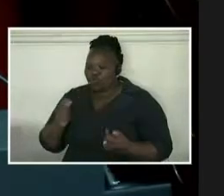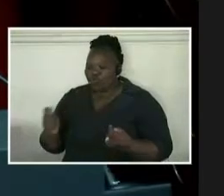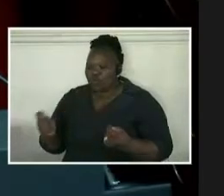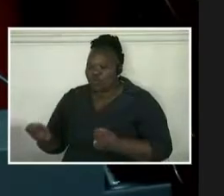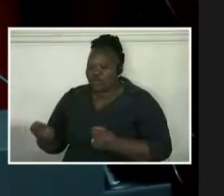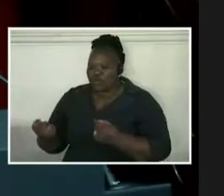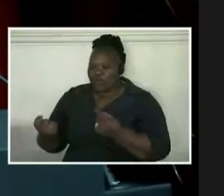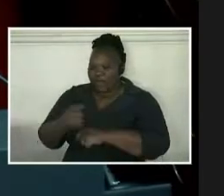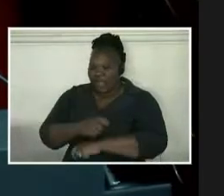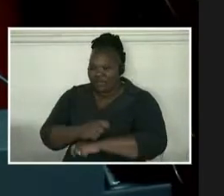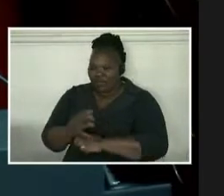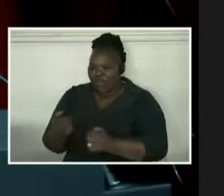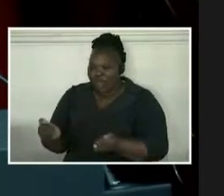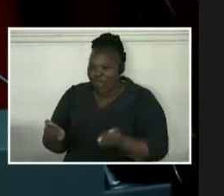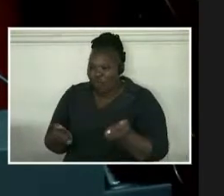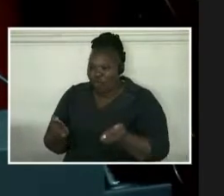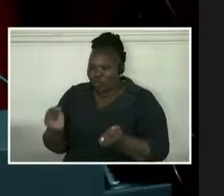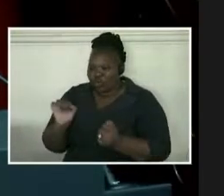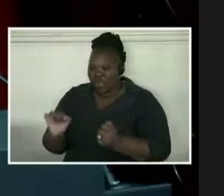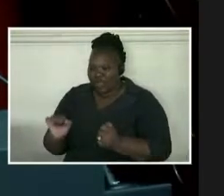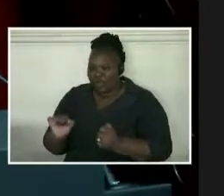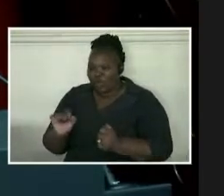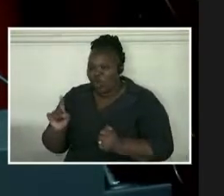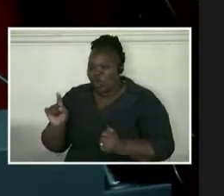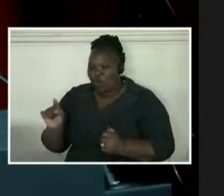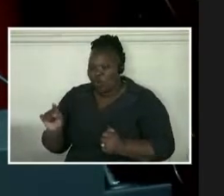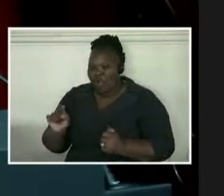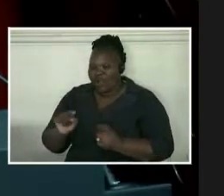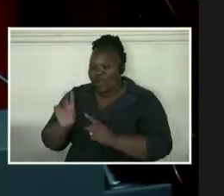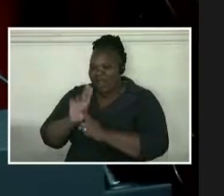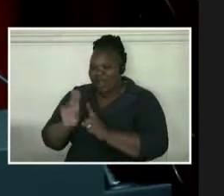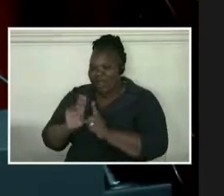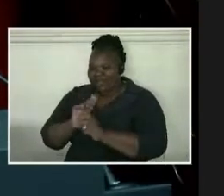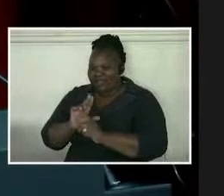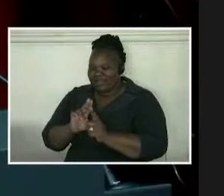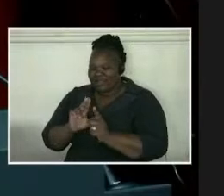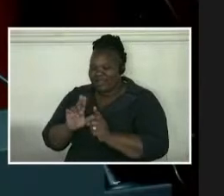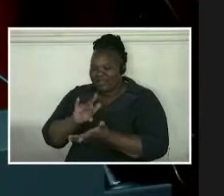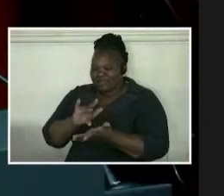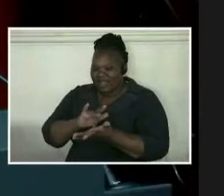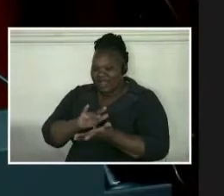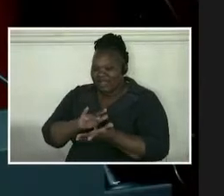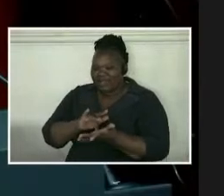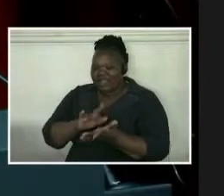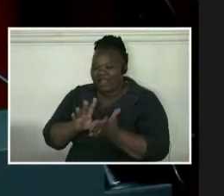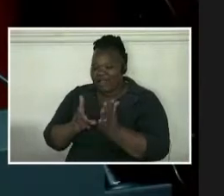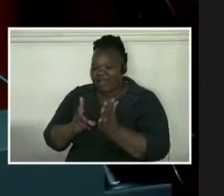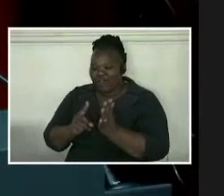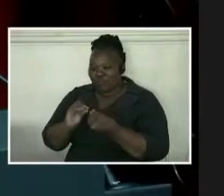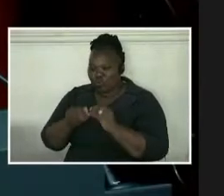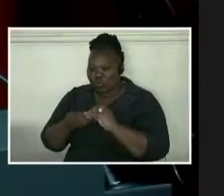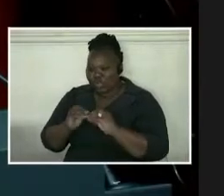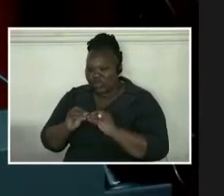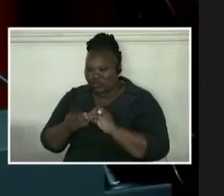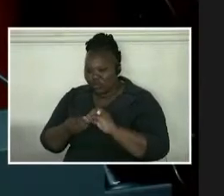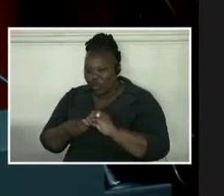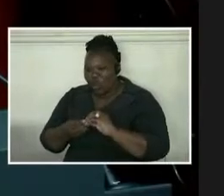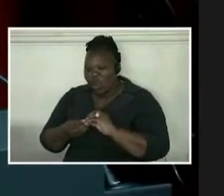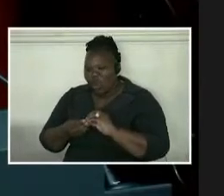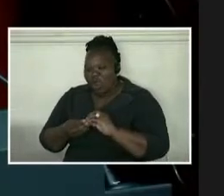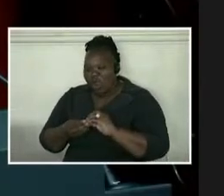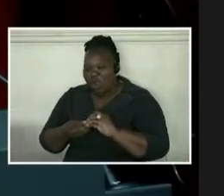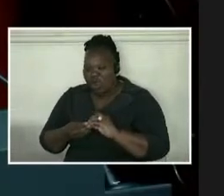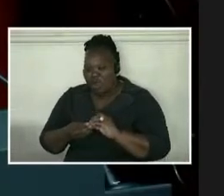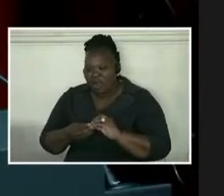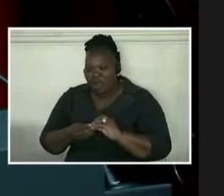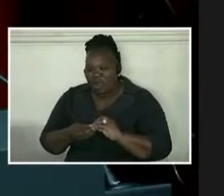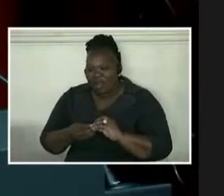vehicles one would have assumed that the art centers would have been upgraded so that struggling artists can have at least derive some